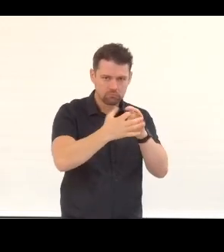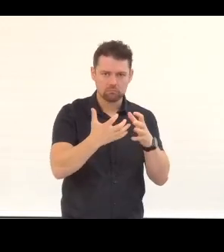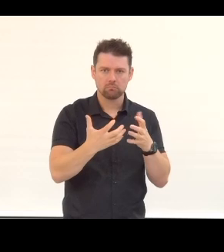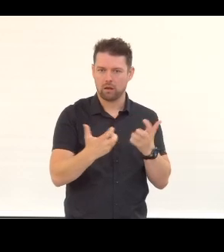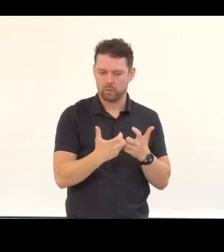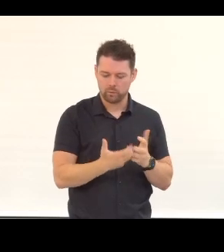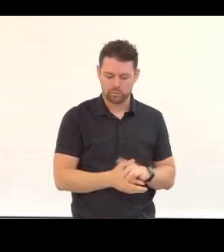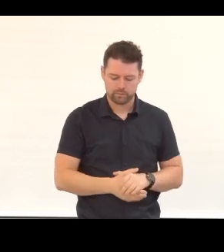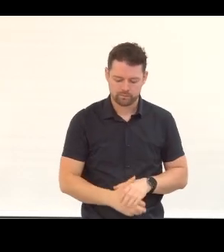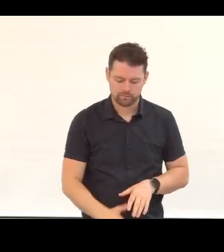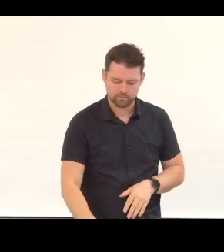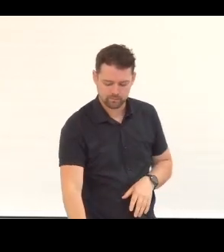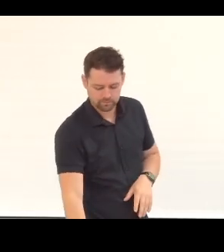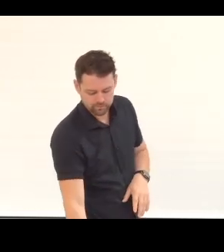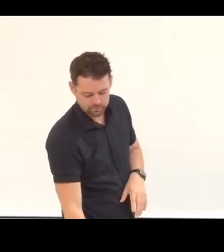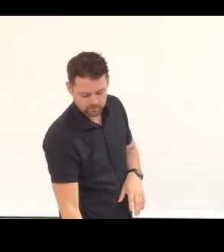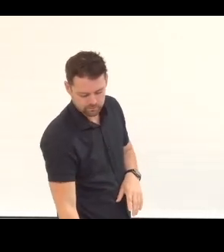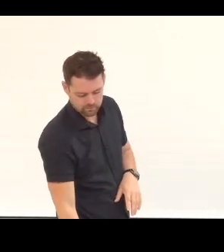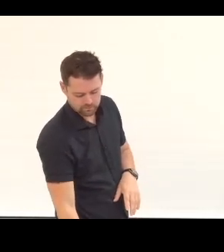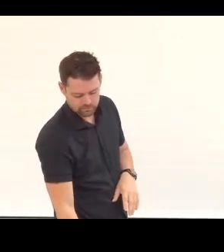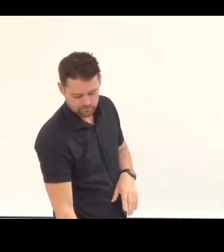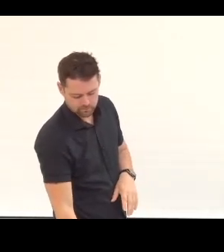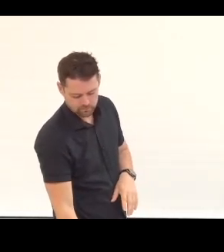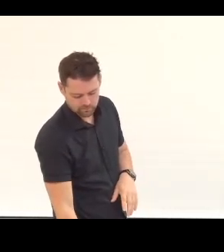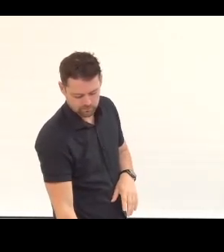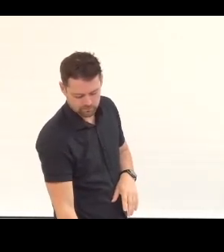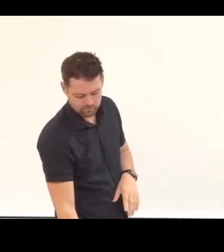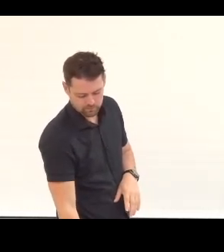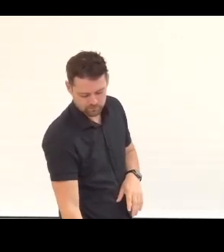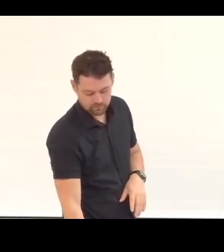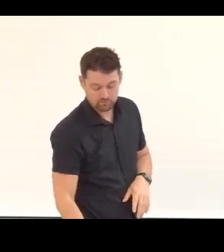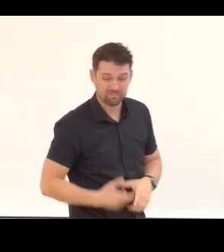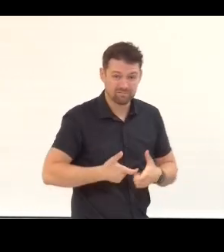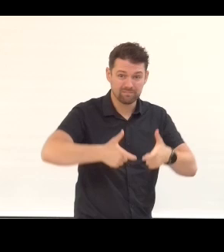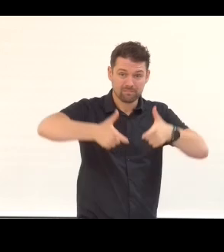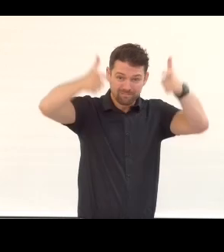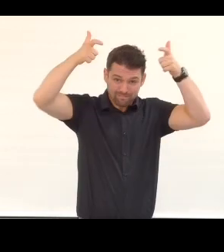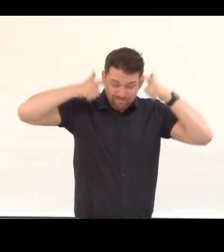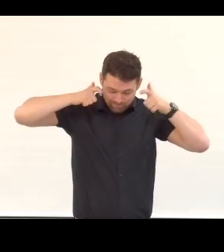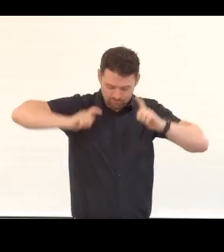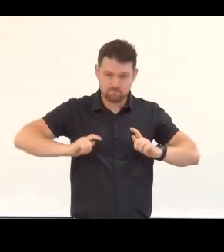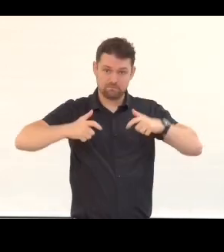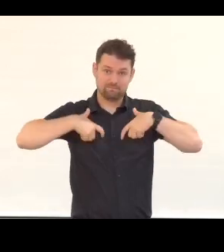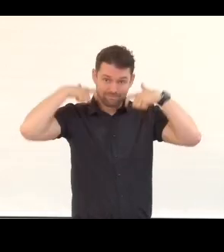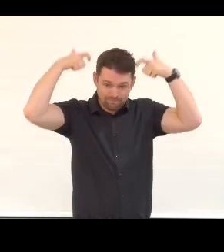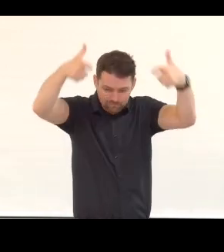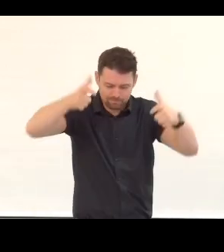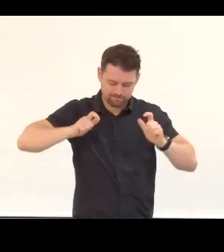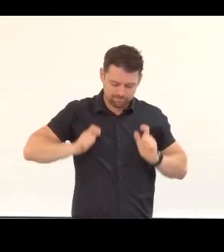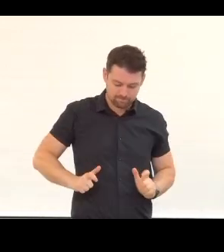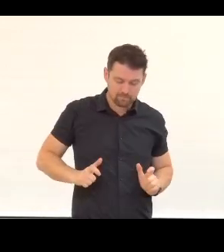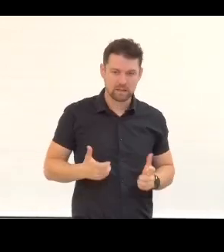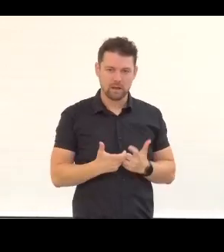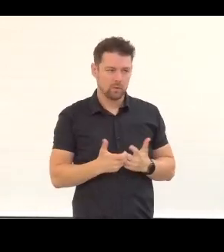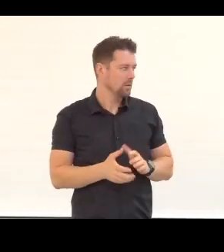themselves. We have of course training with the suits and how to put them on, how to take them off. A note about the